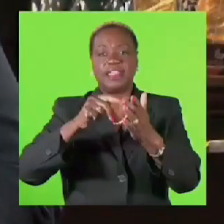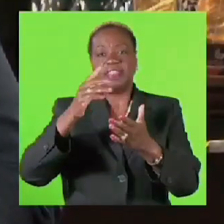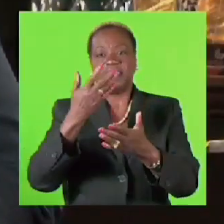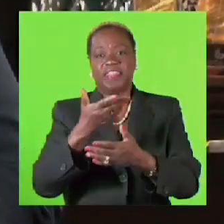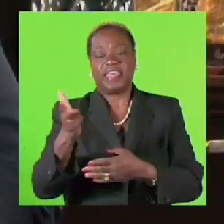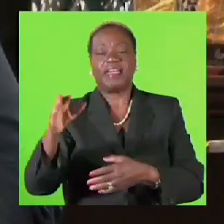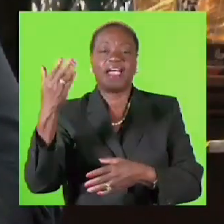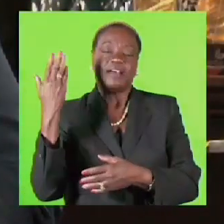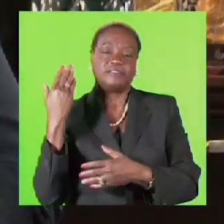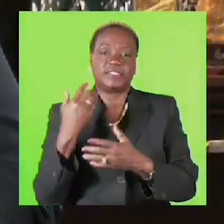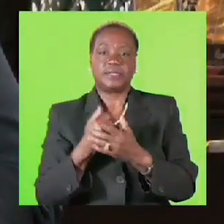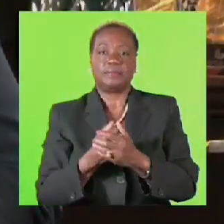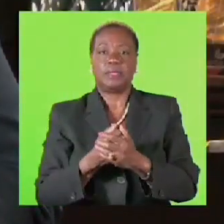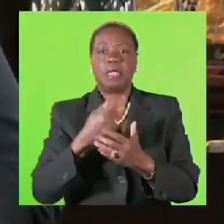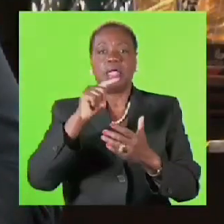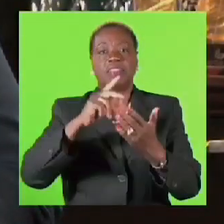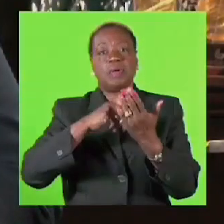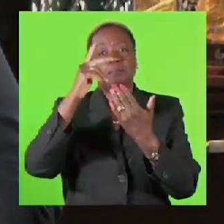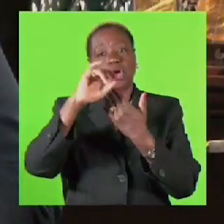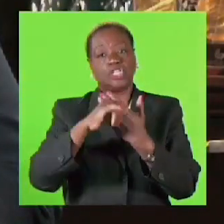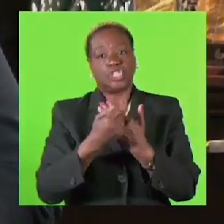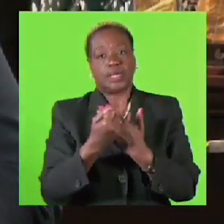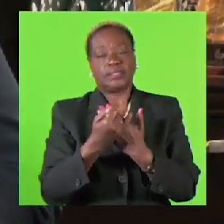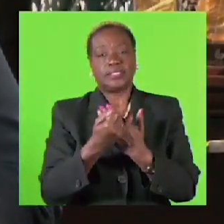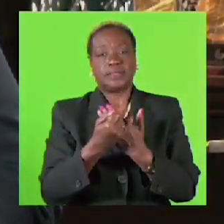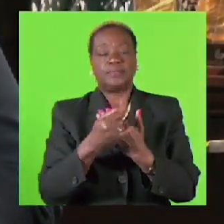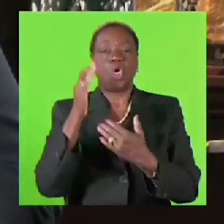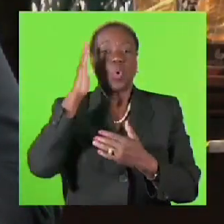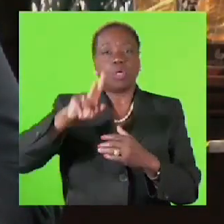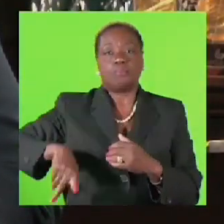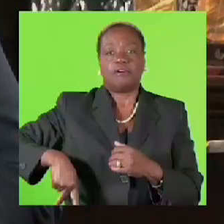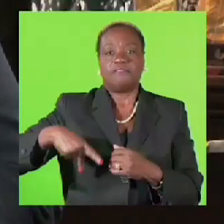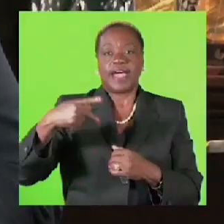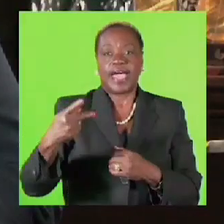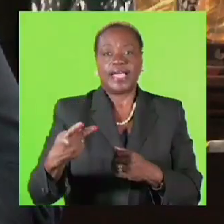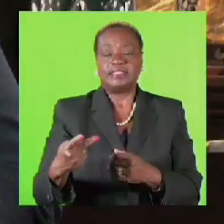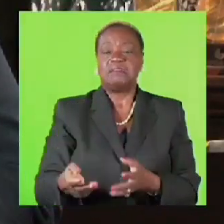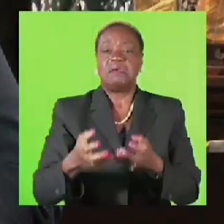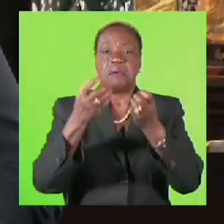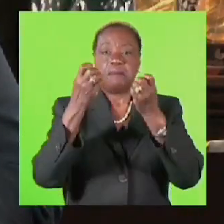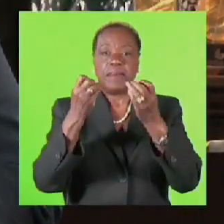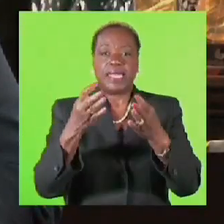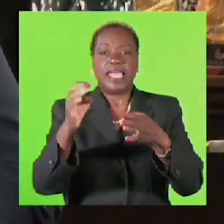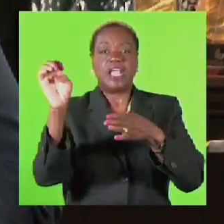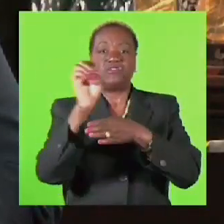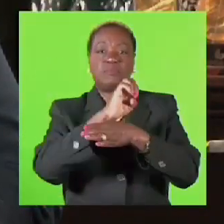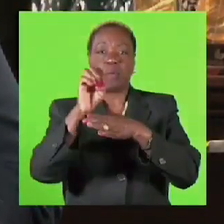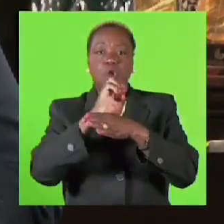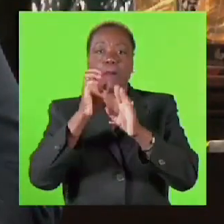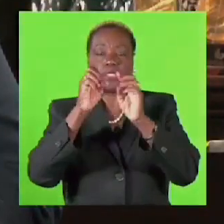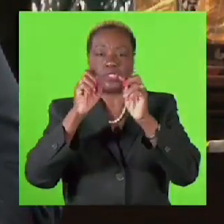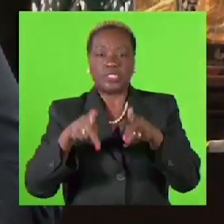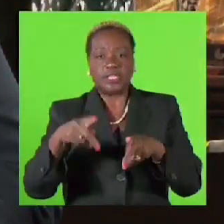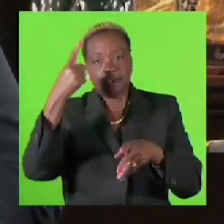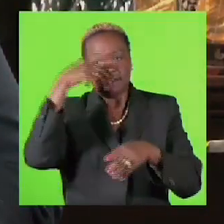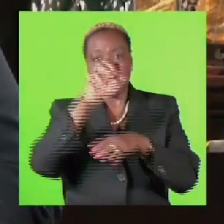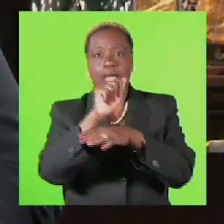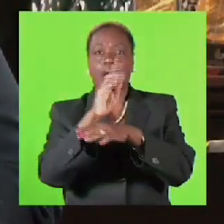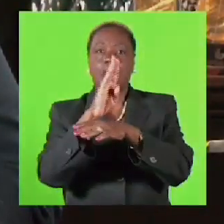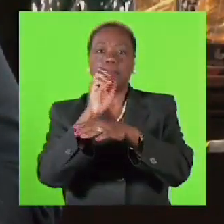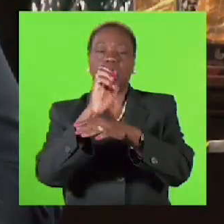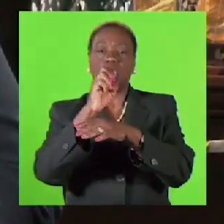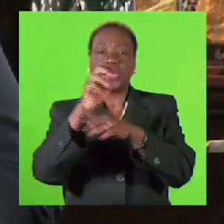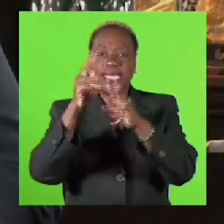a variety of entrepreneurial opportunities for Abaconians and Bahamians in a number of areas,